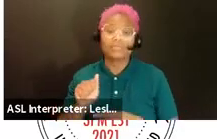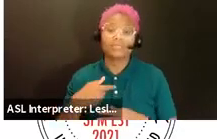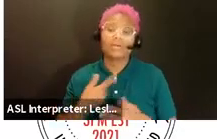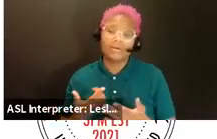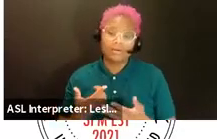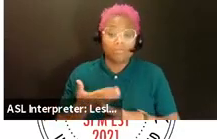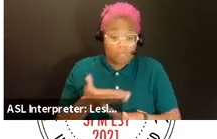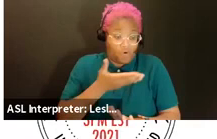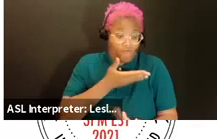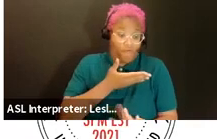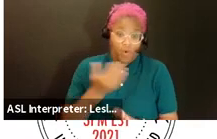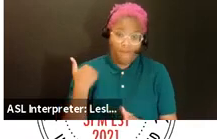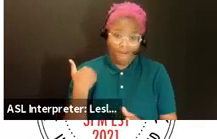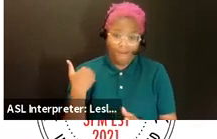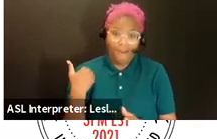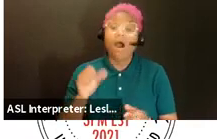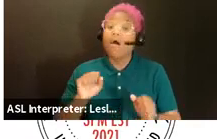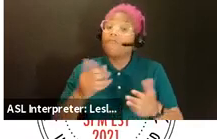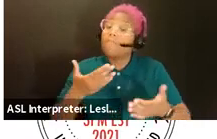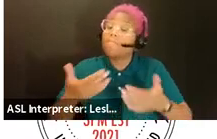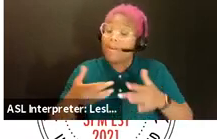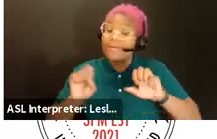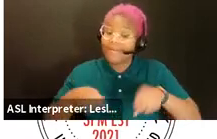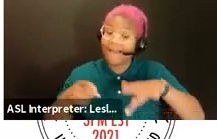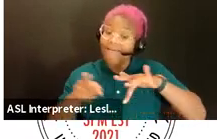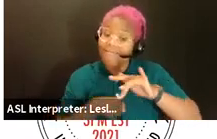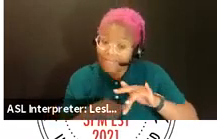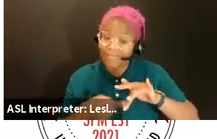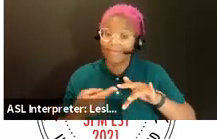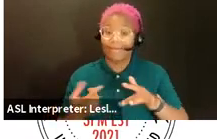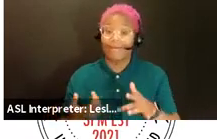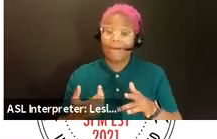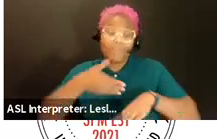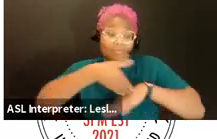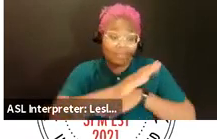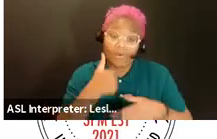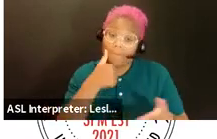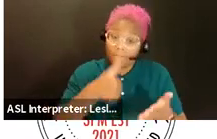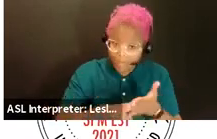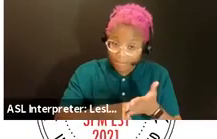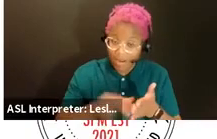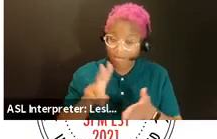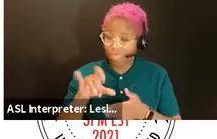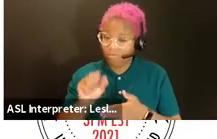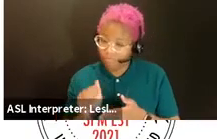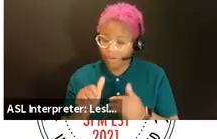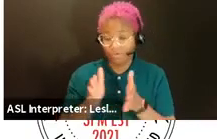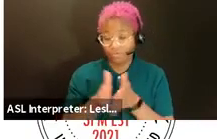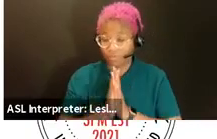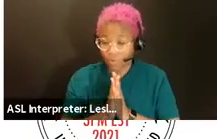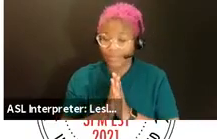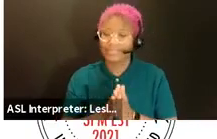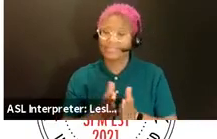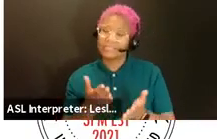be eligible to skip the visa interview process and apply for visas by post. This works in